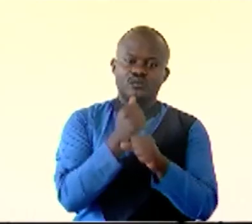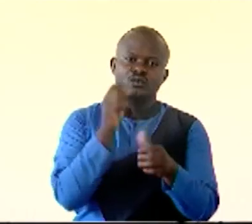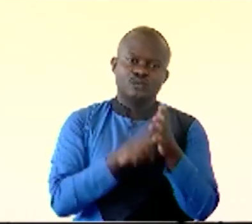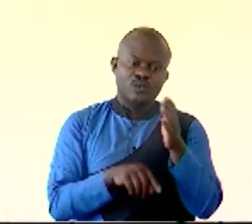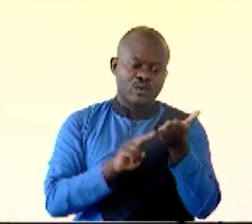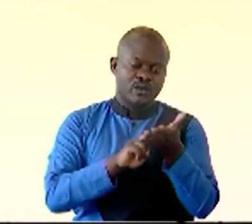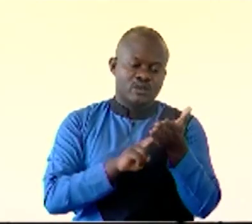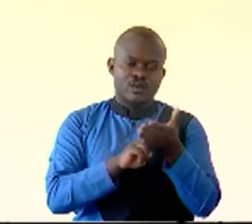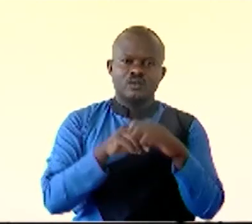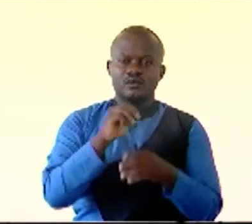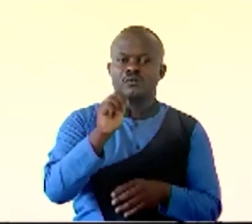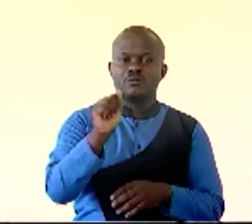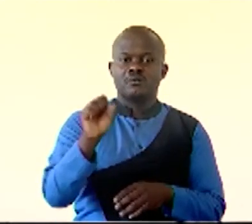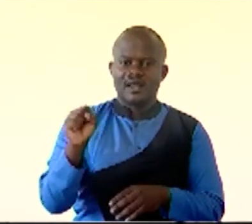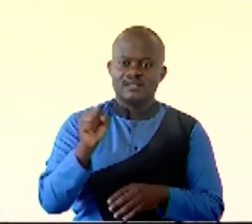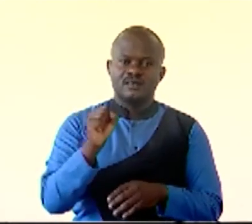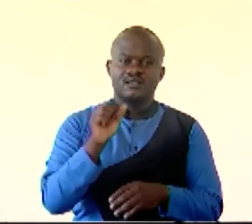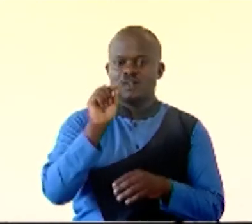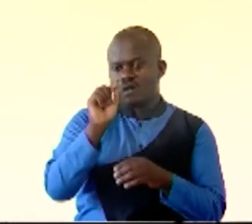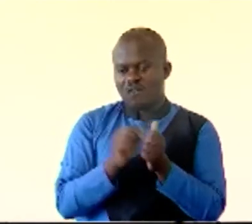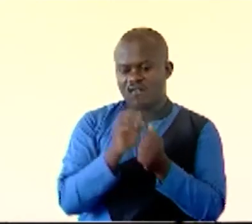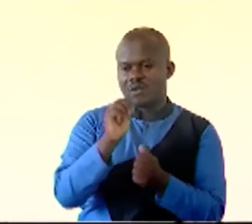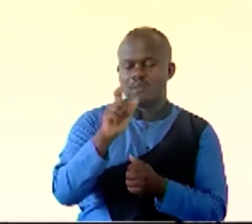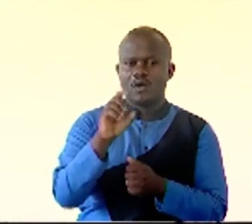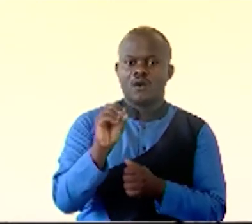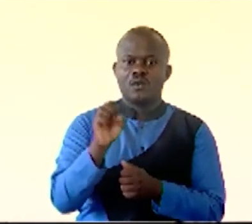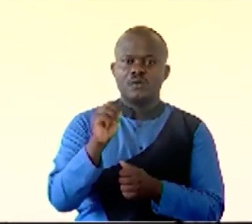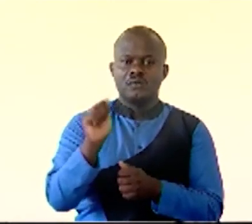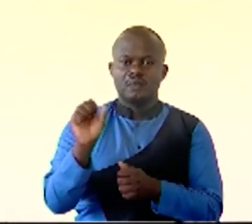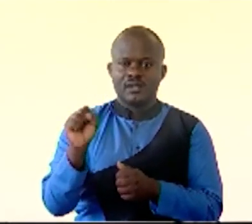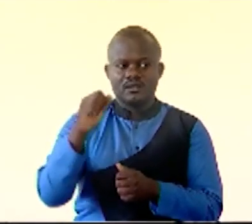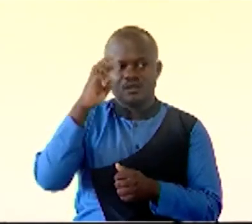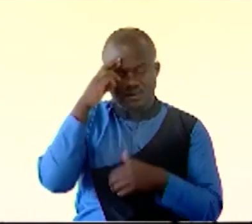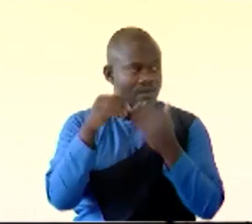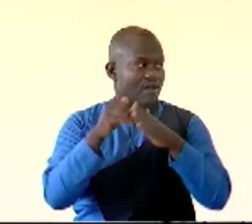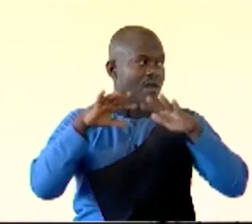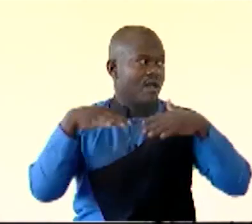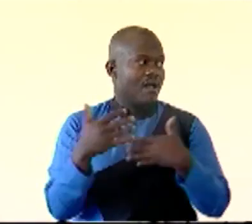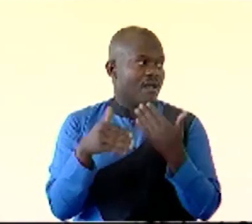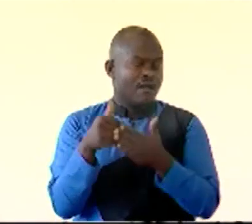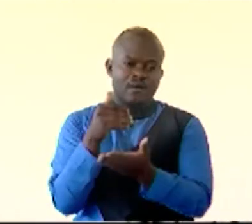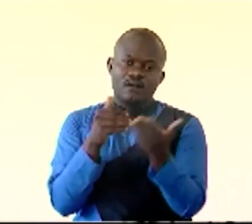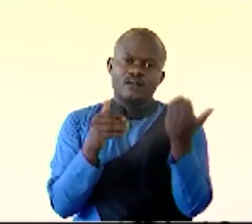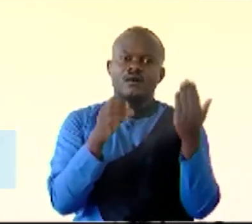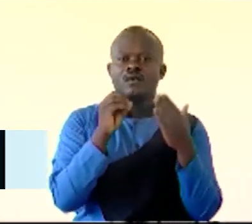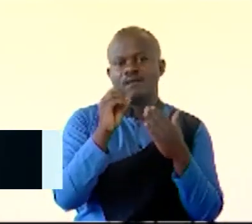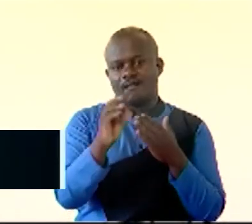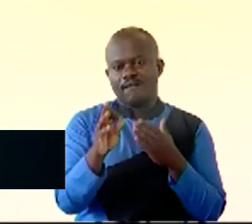use mass over molar mass. I hope you remember how we determine the molar mass of